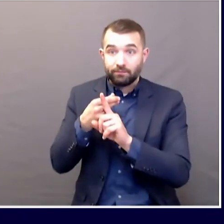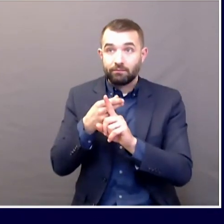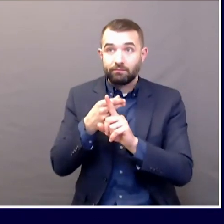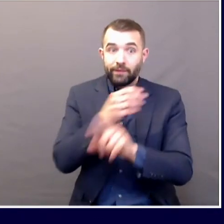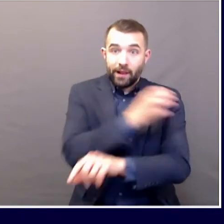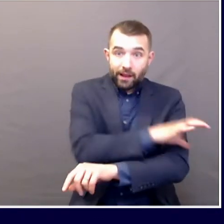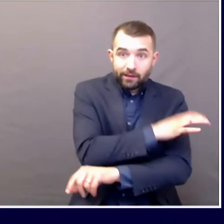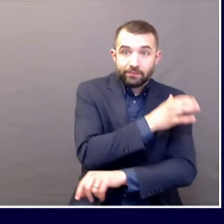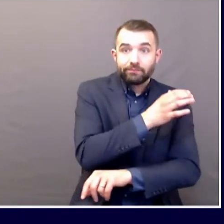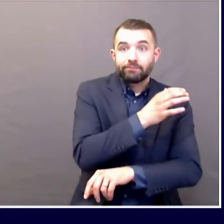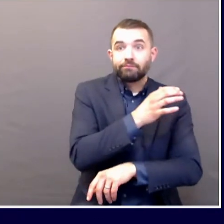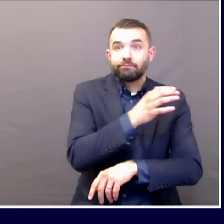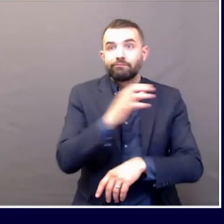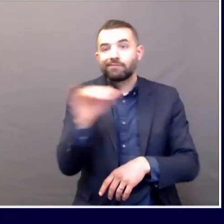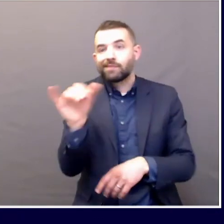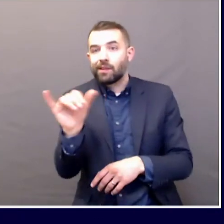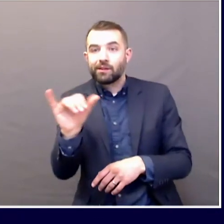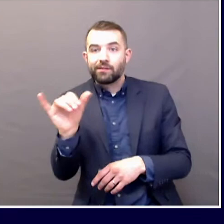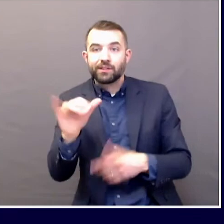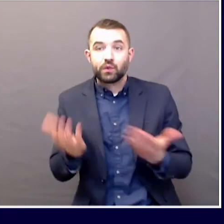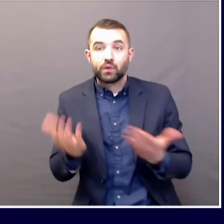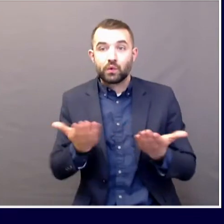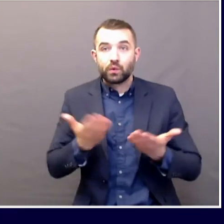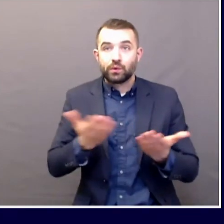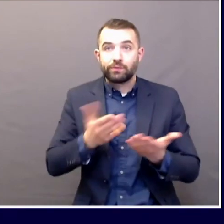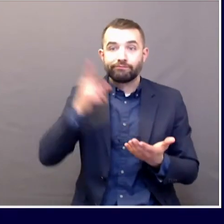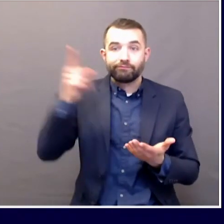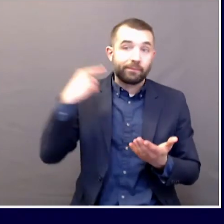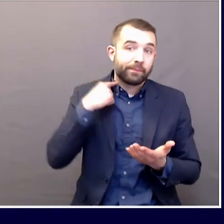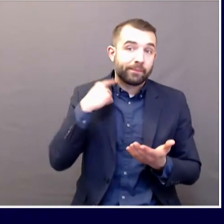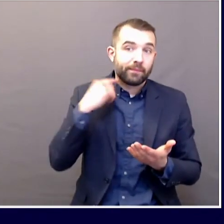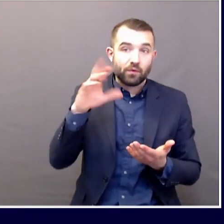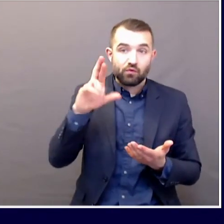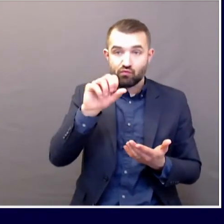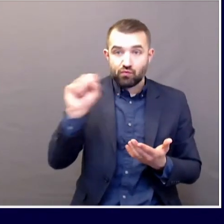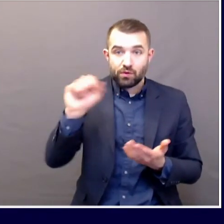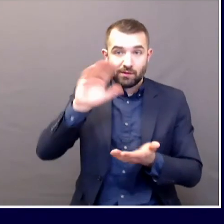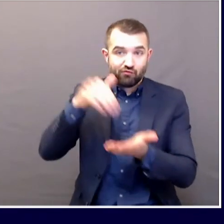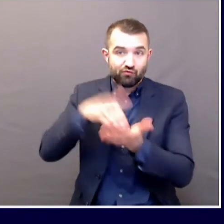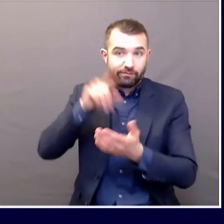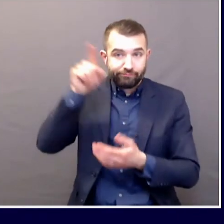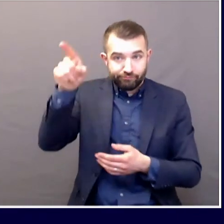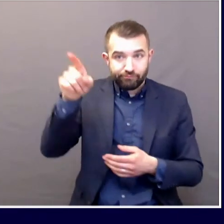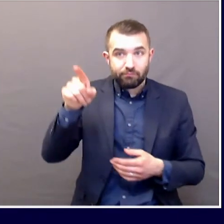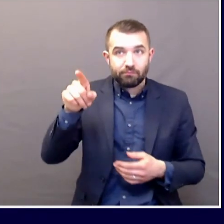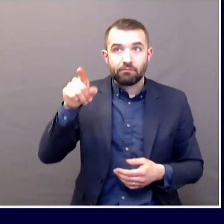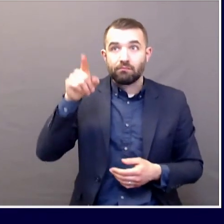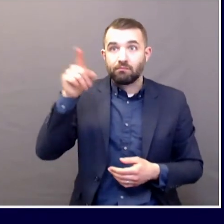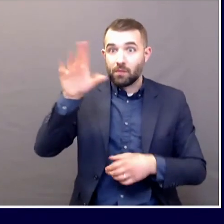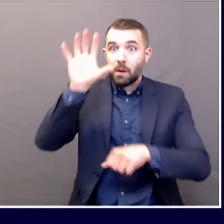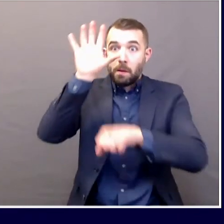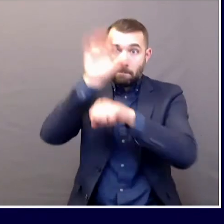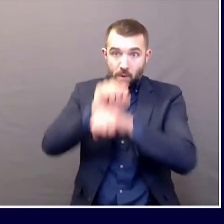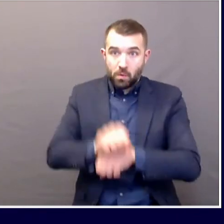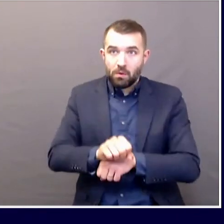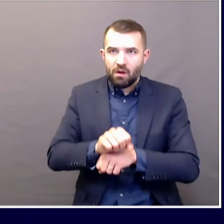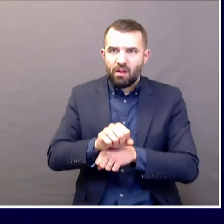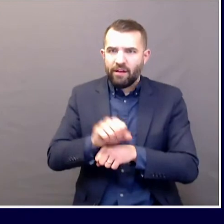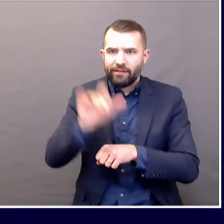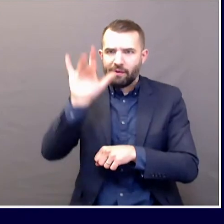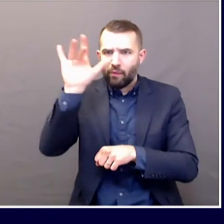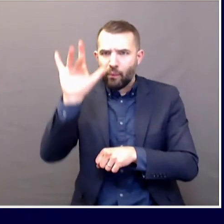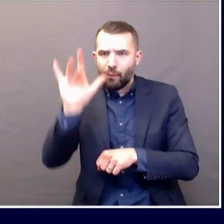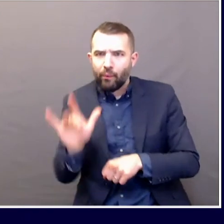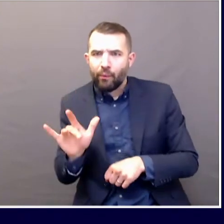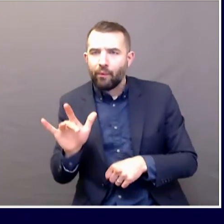here at the Cross Center. Where there's open spots there, and there are people who